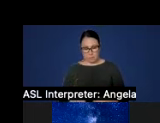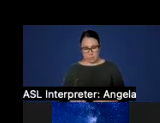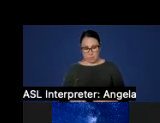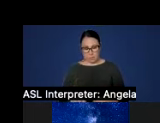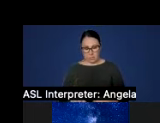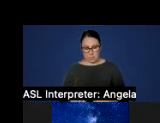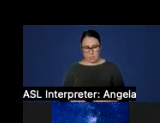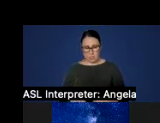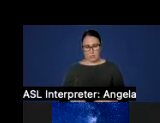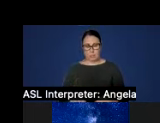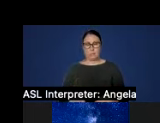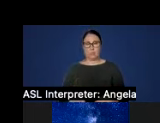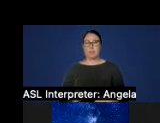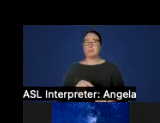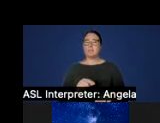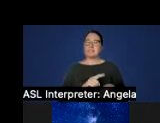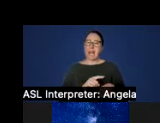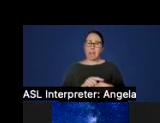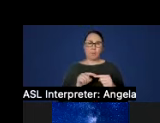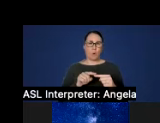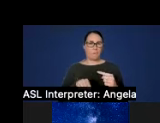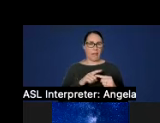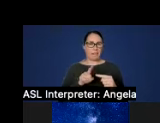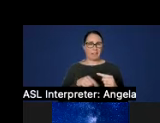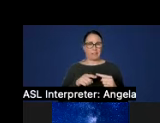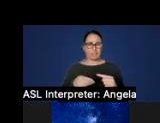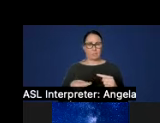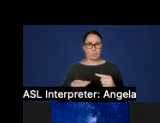somebody's like time or mileage can be reimbursed?